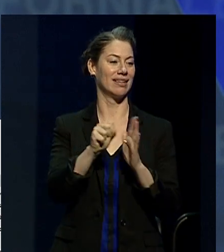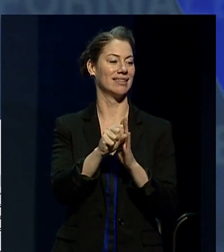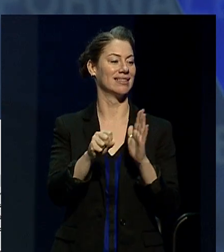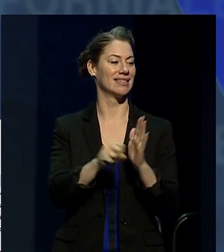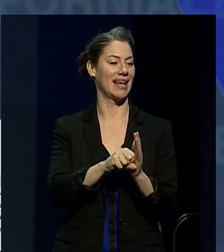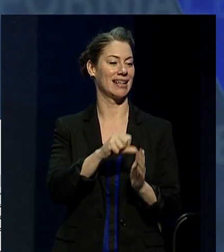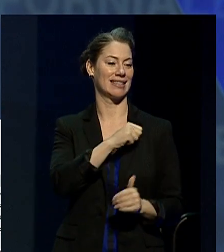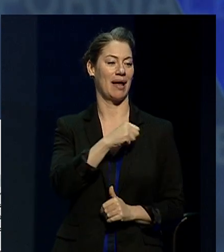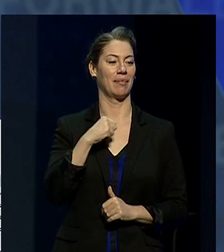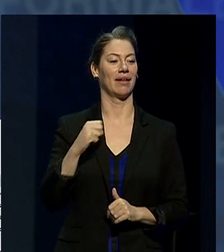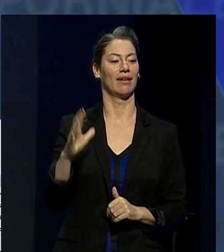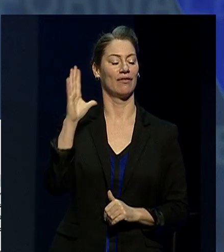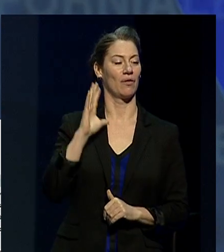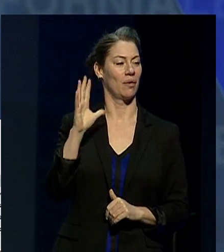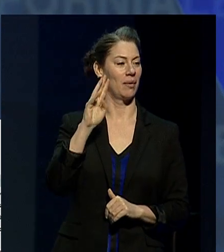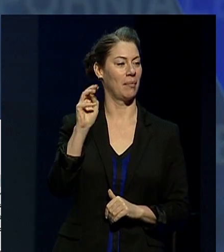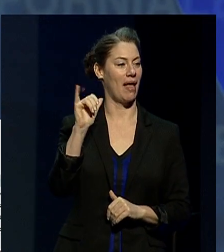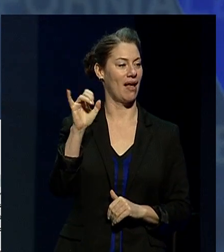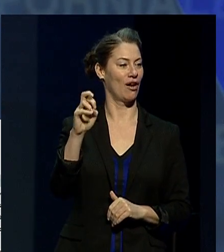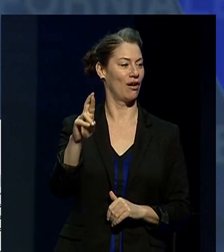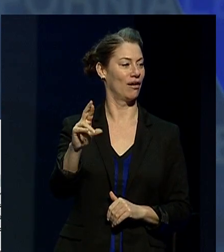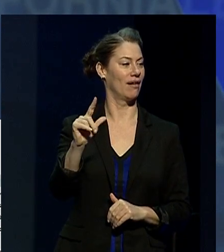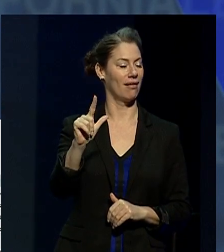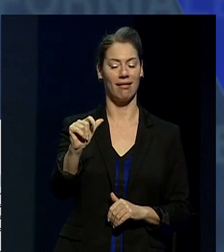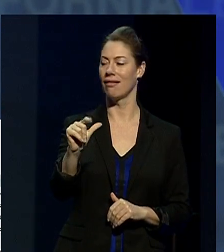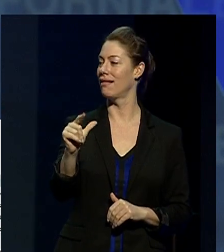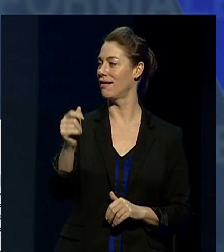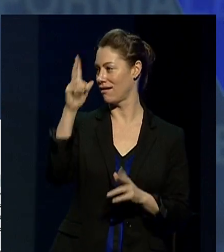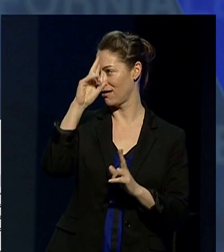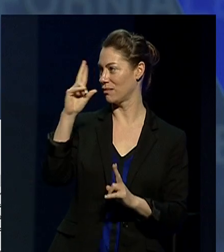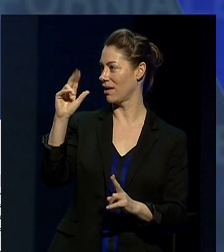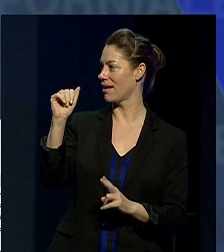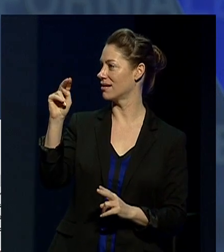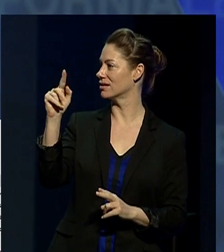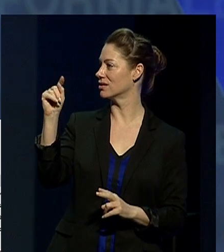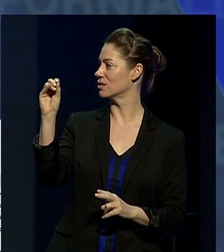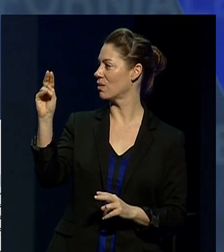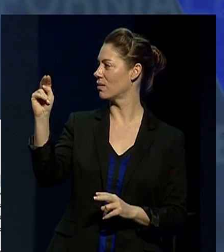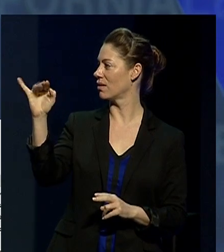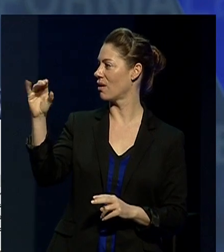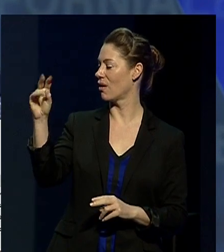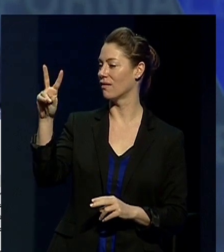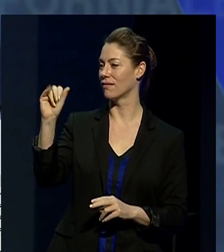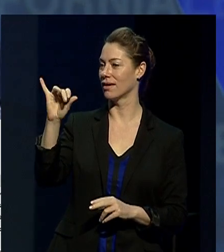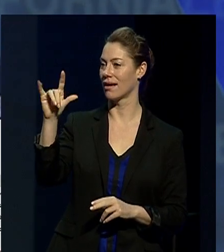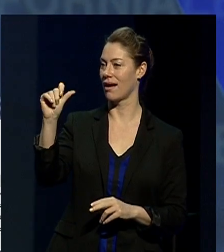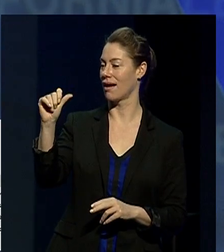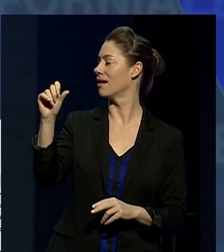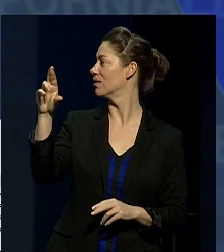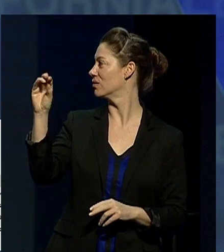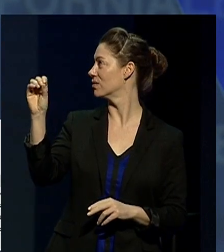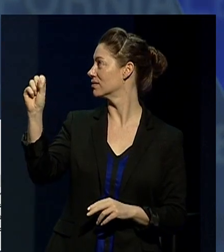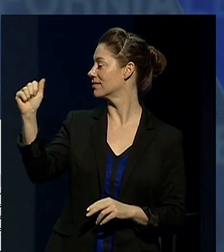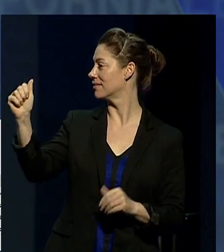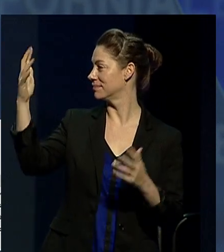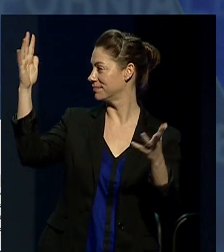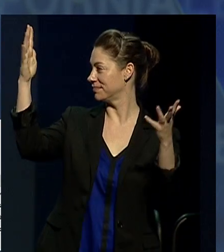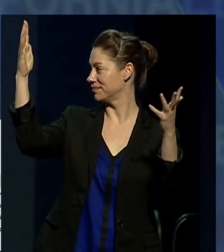of Los Angeles, the Honorable Antonio Villaraigosa.